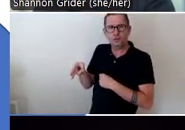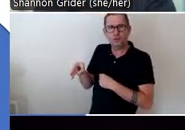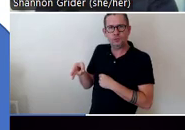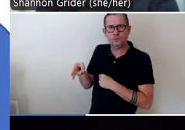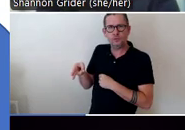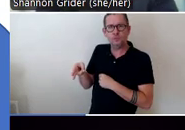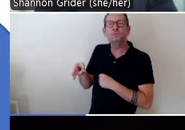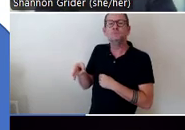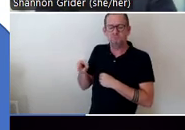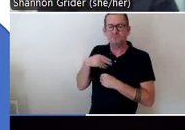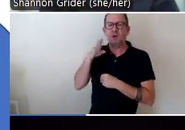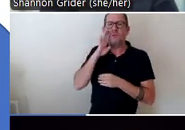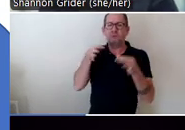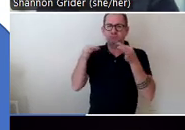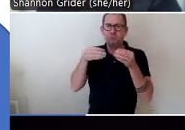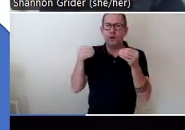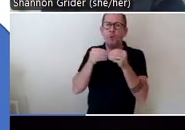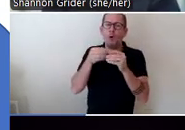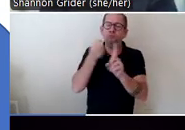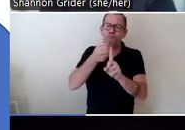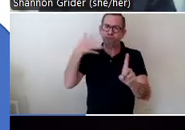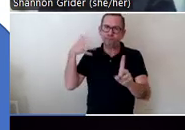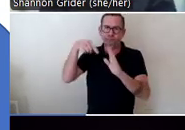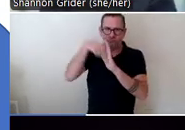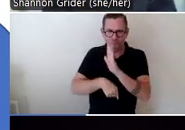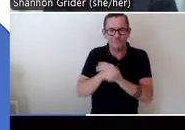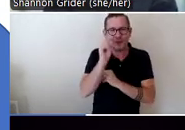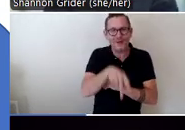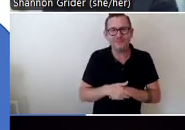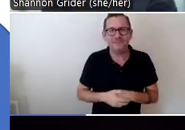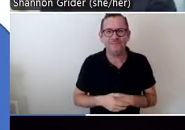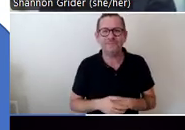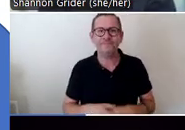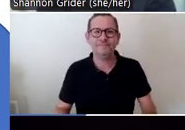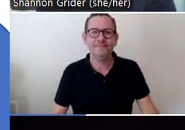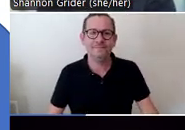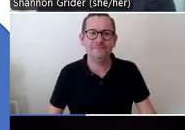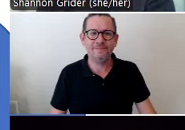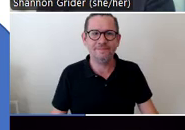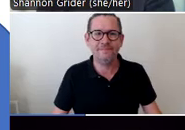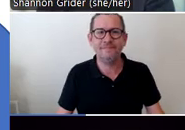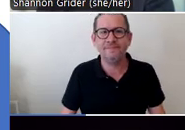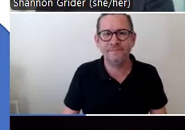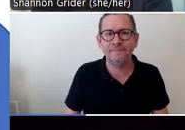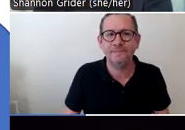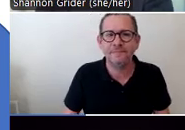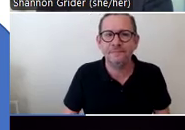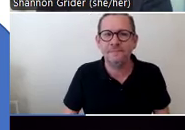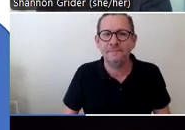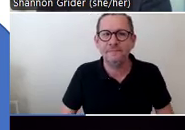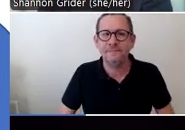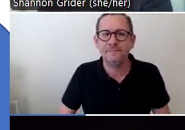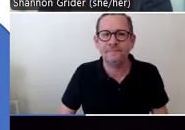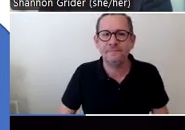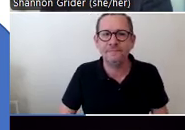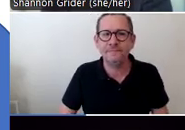to services. However, for deaf and hard of hearing people, the access to services isn't physical necessarily, but it's more about language. So we'll go into more